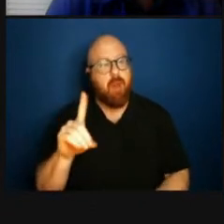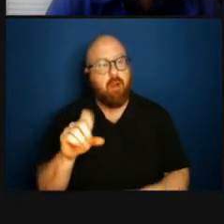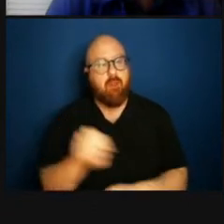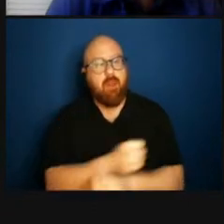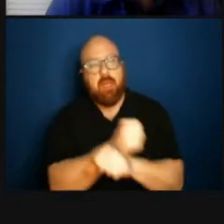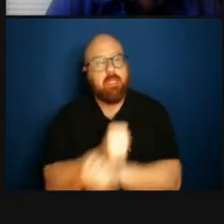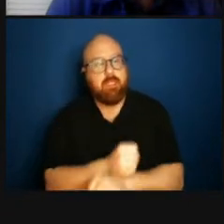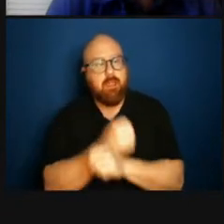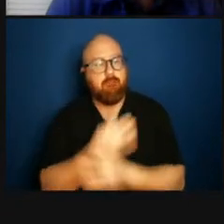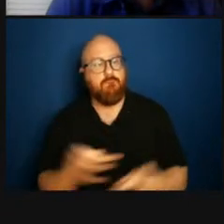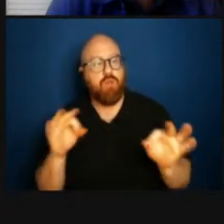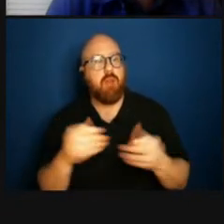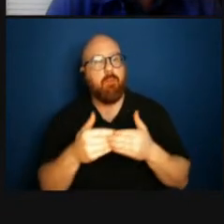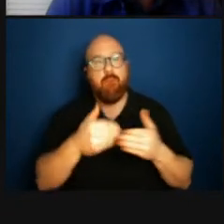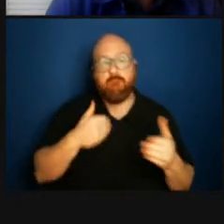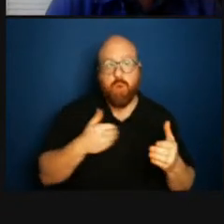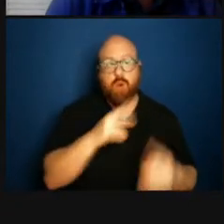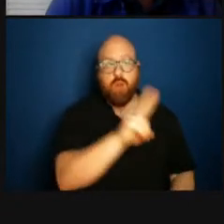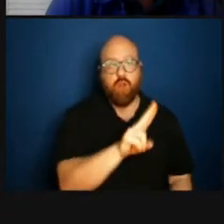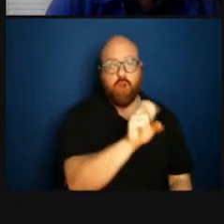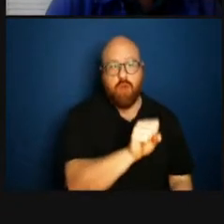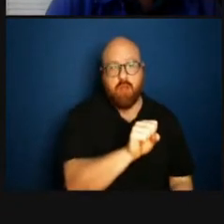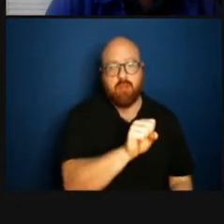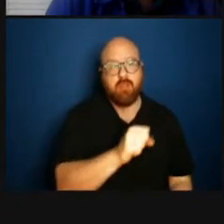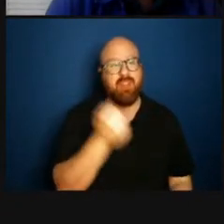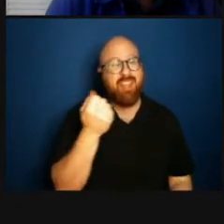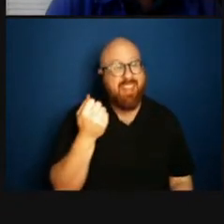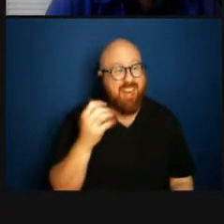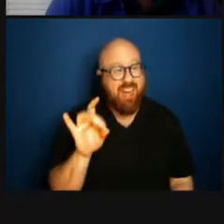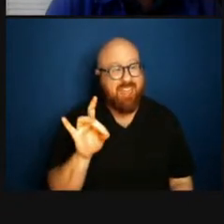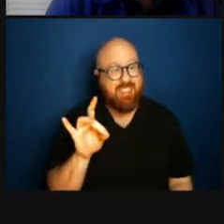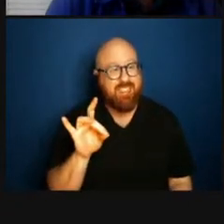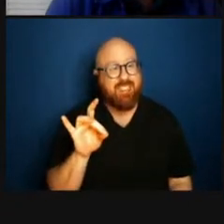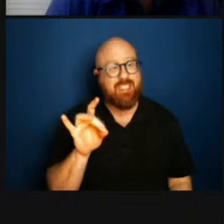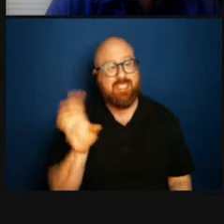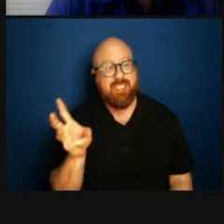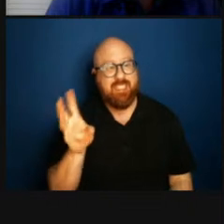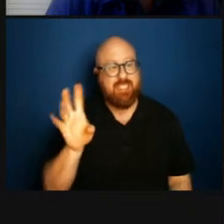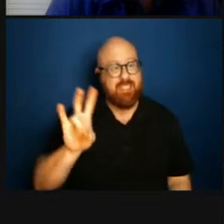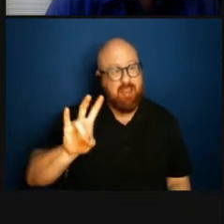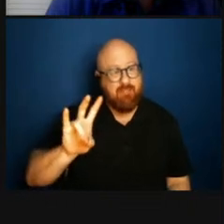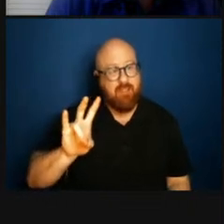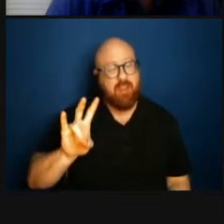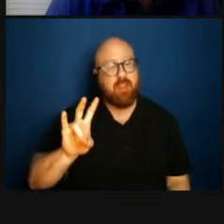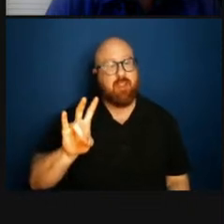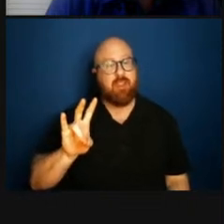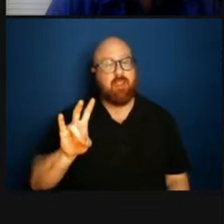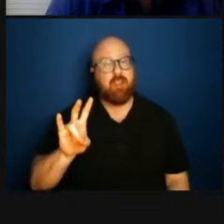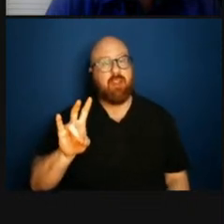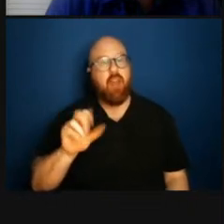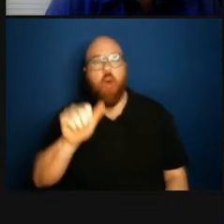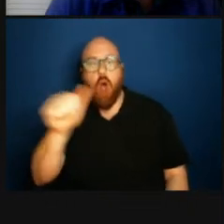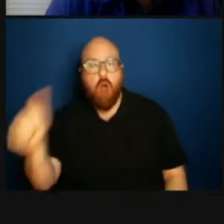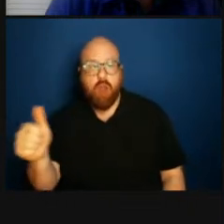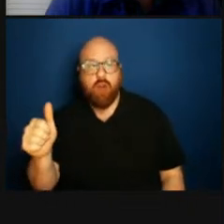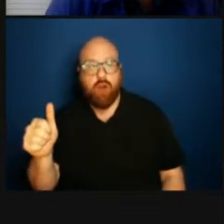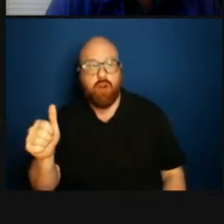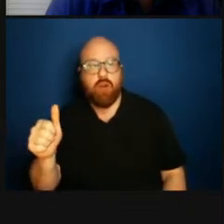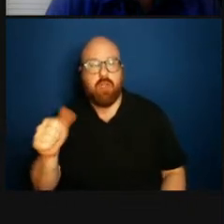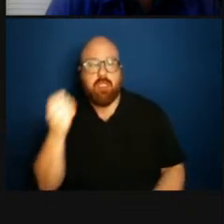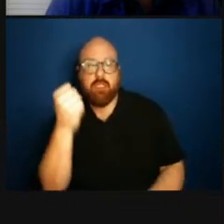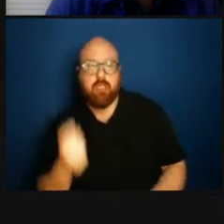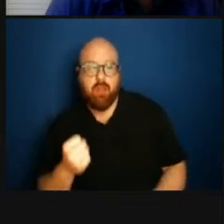In 1867, former Confederates returned to power and passed another constitution with many